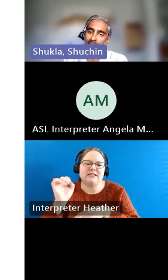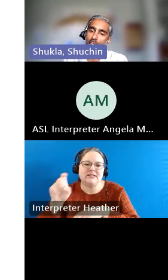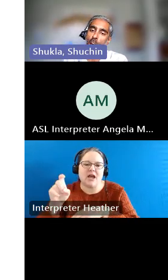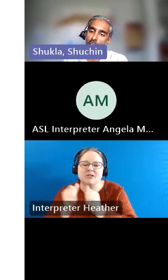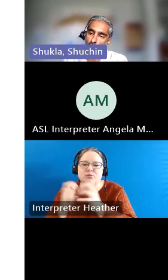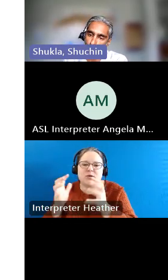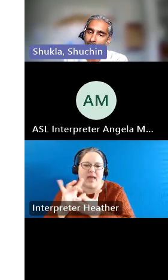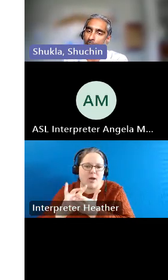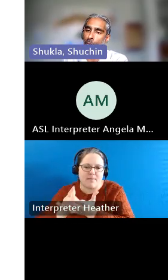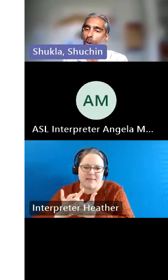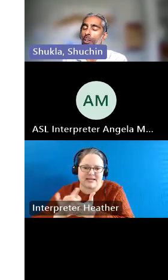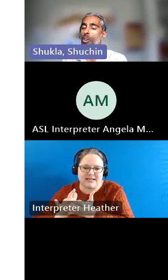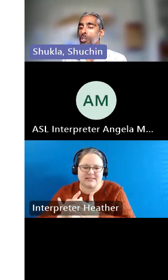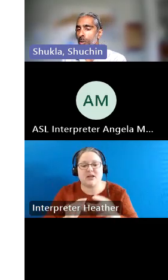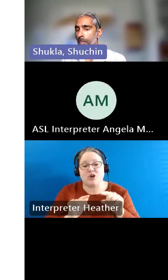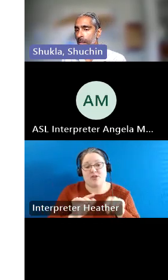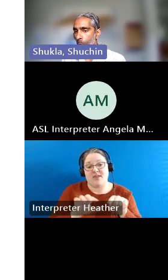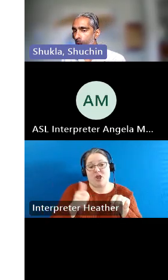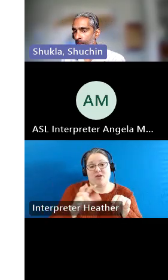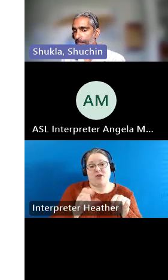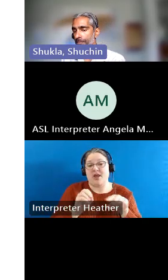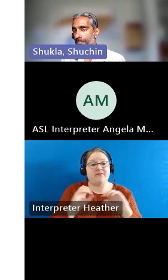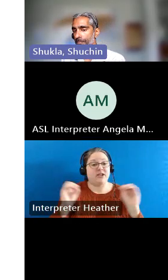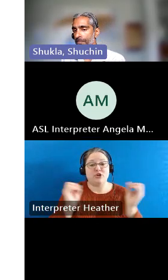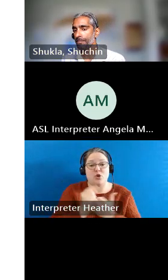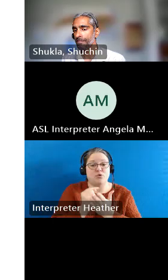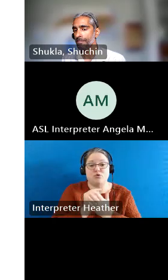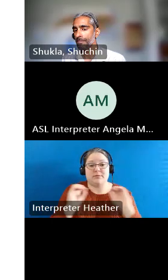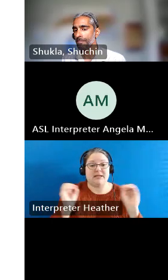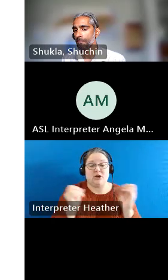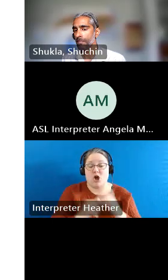medication, and another half are in no treatment at all.